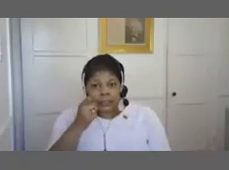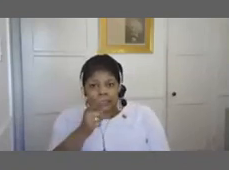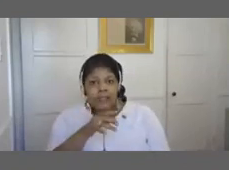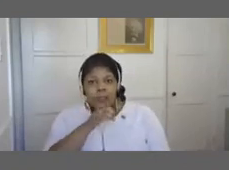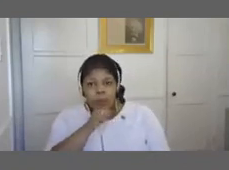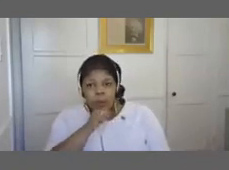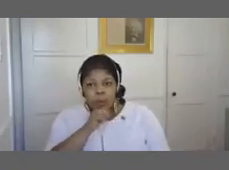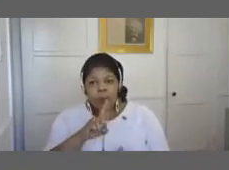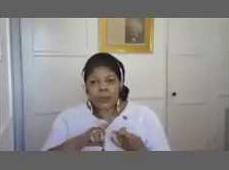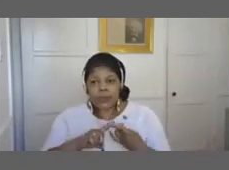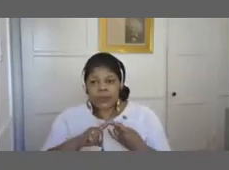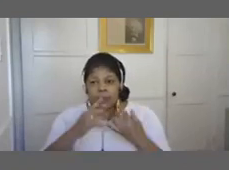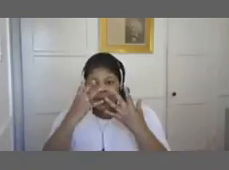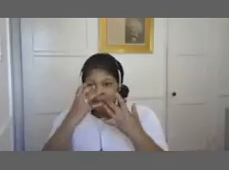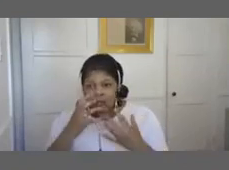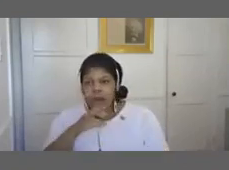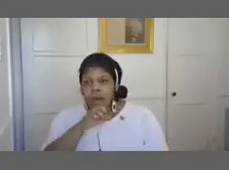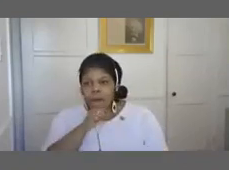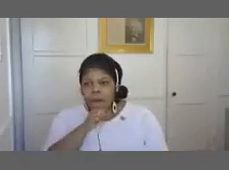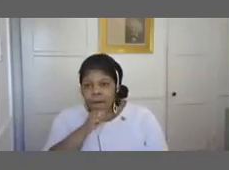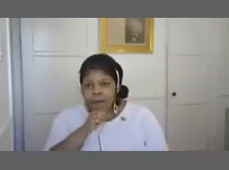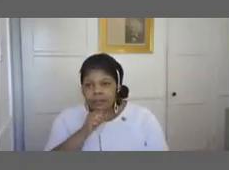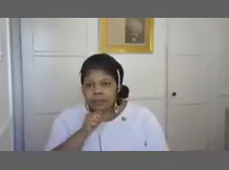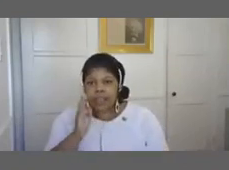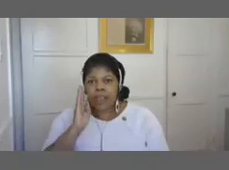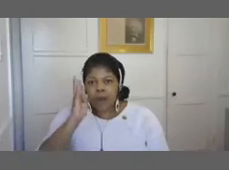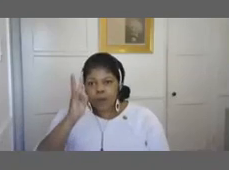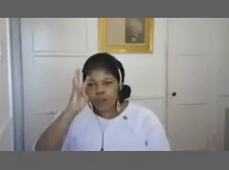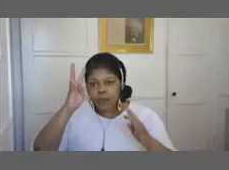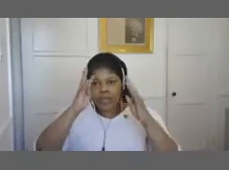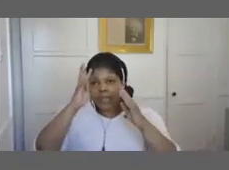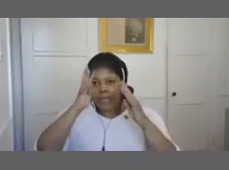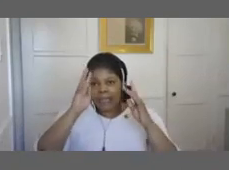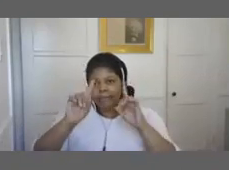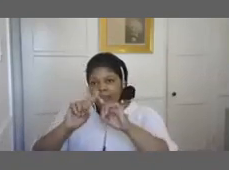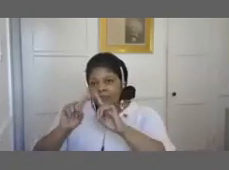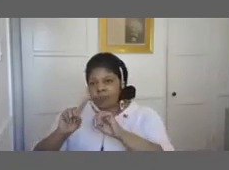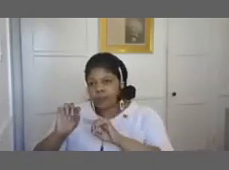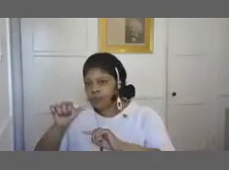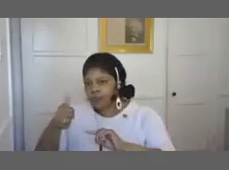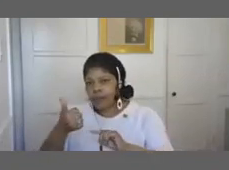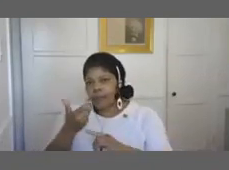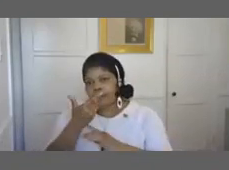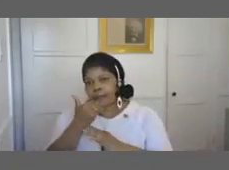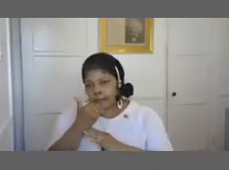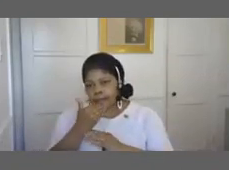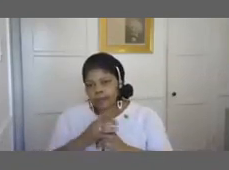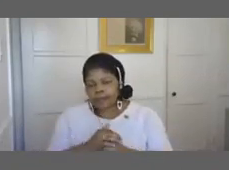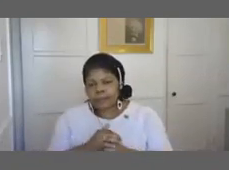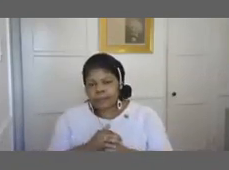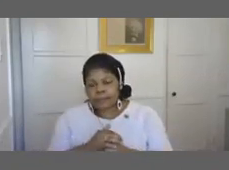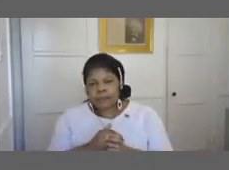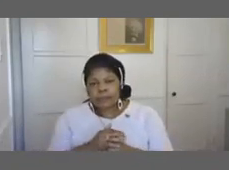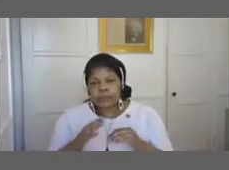dark orange. And we're going to begin creating other colors in a variety of different ways. The next one that they want to